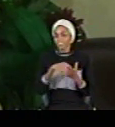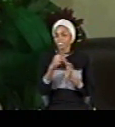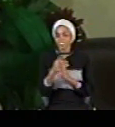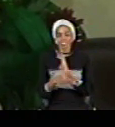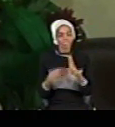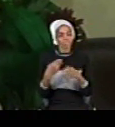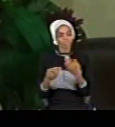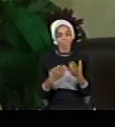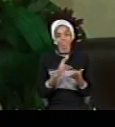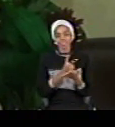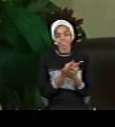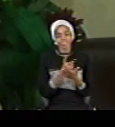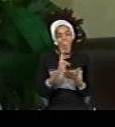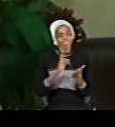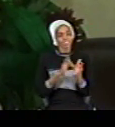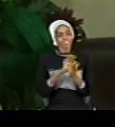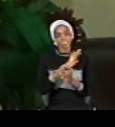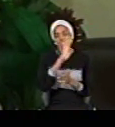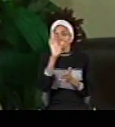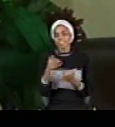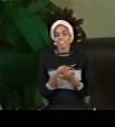Jesus never fails.